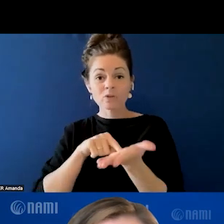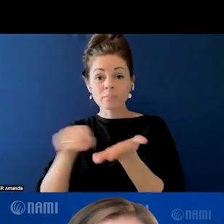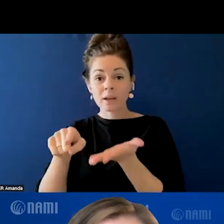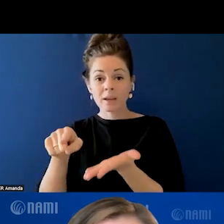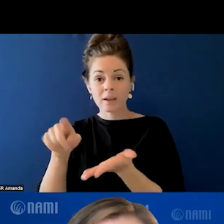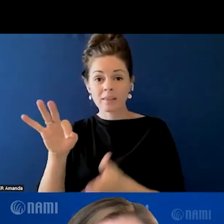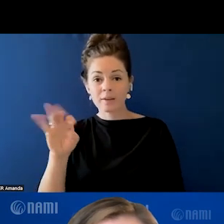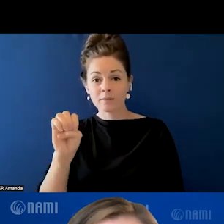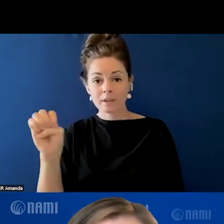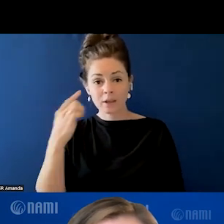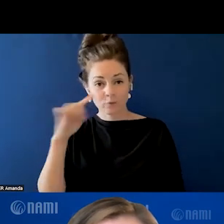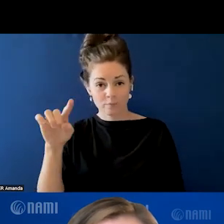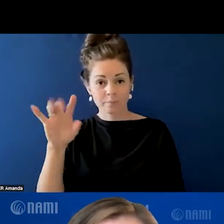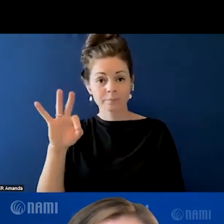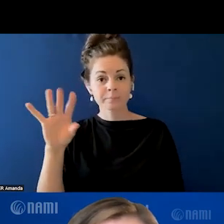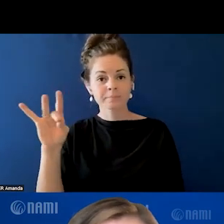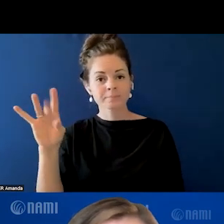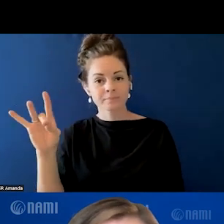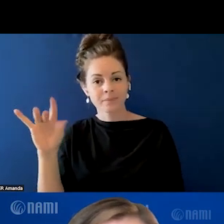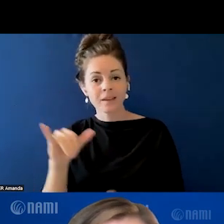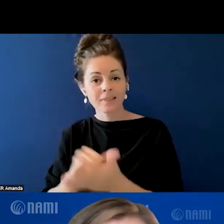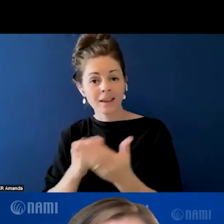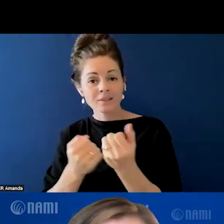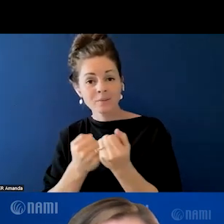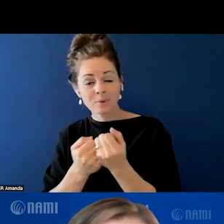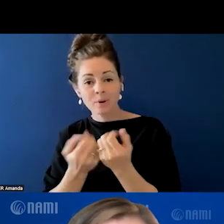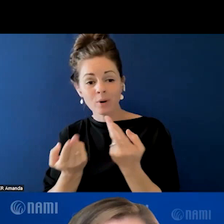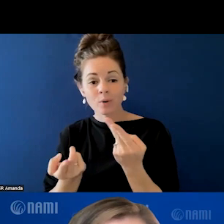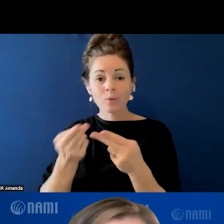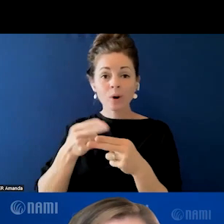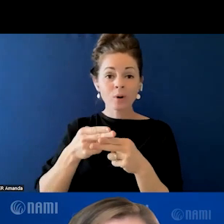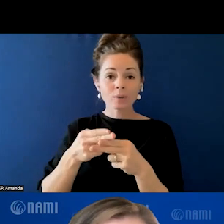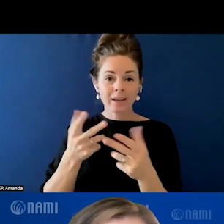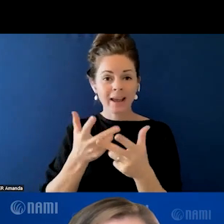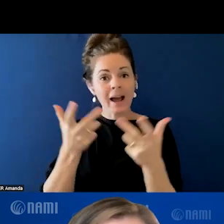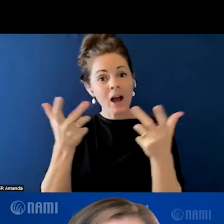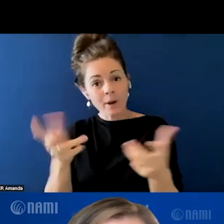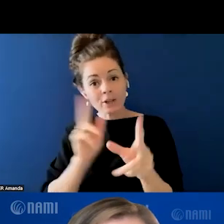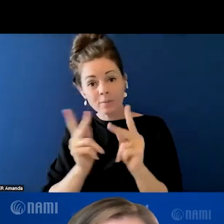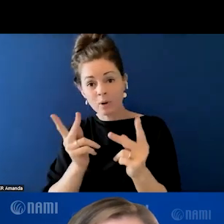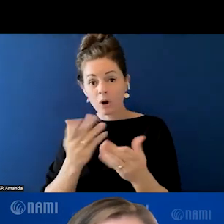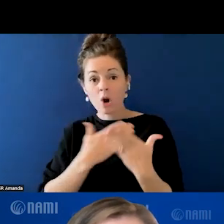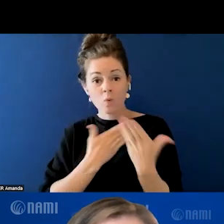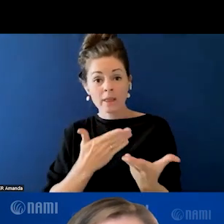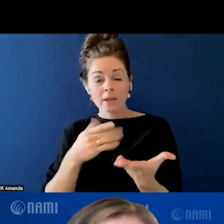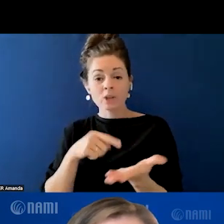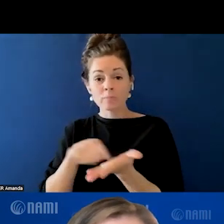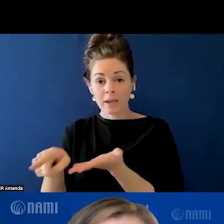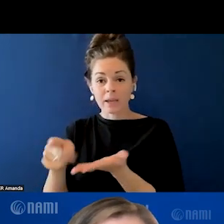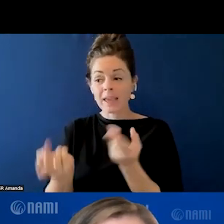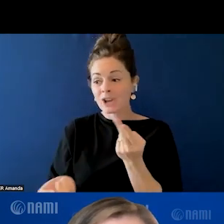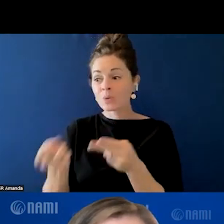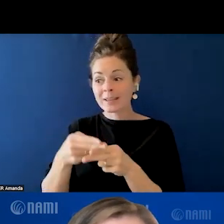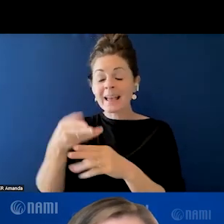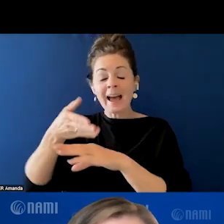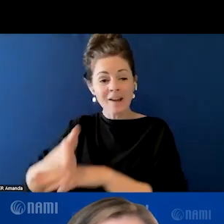fee. And that support grows, and the amount that people are willing to pay increases after